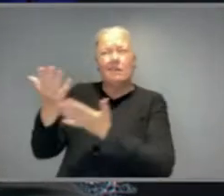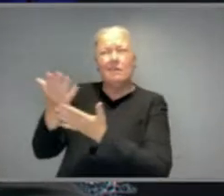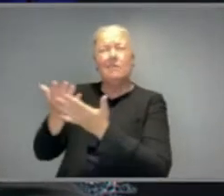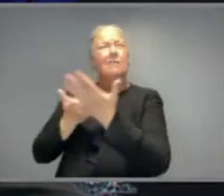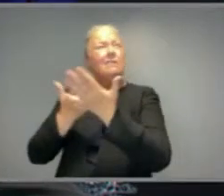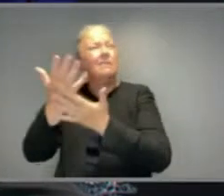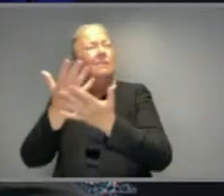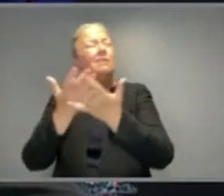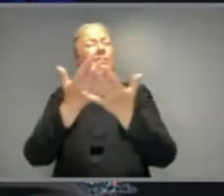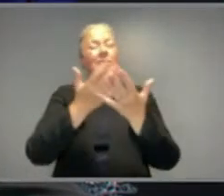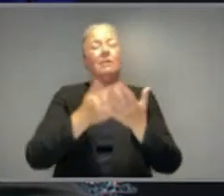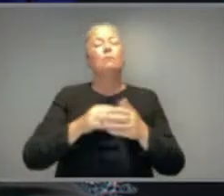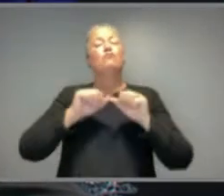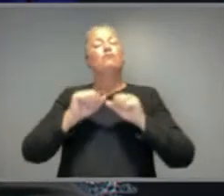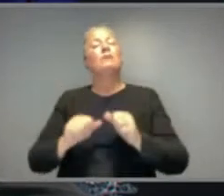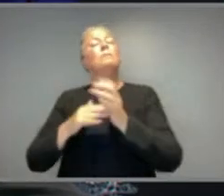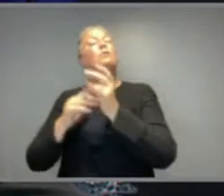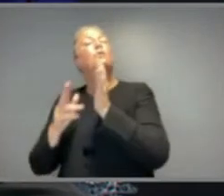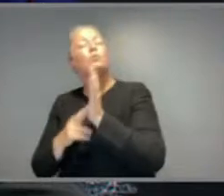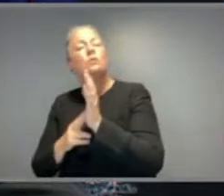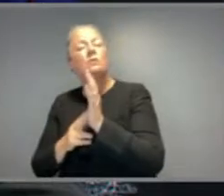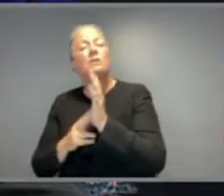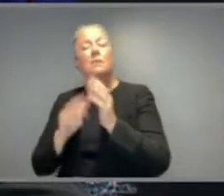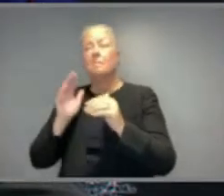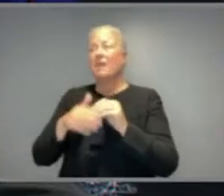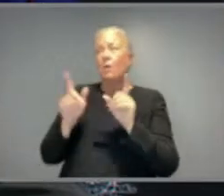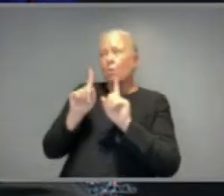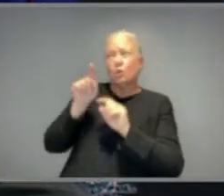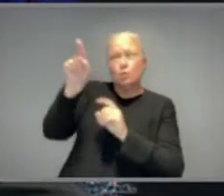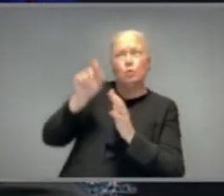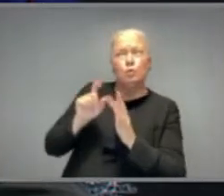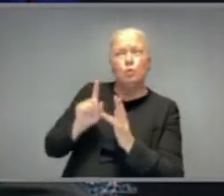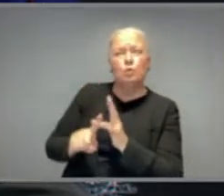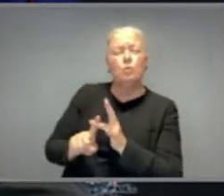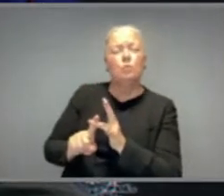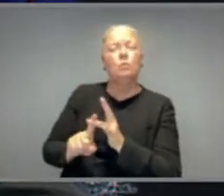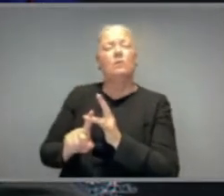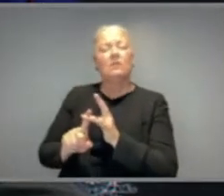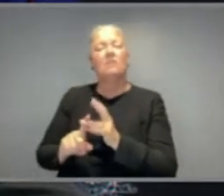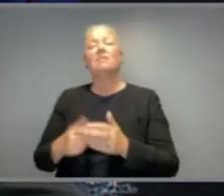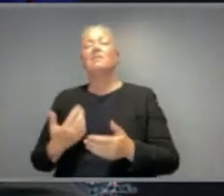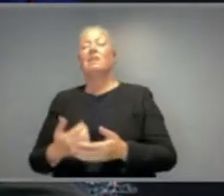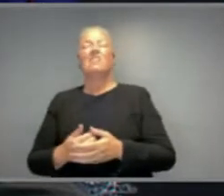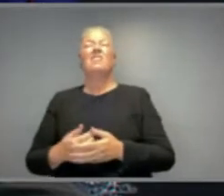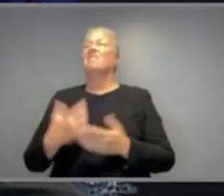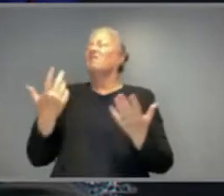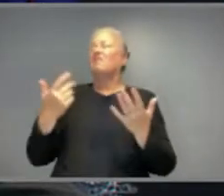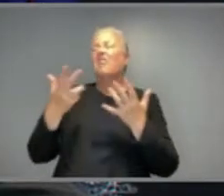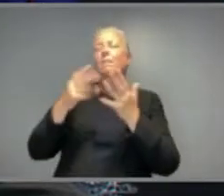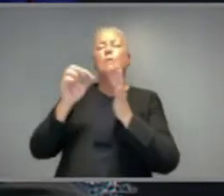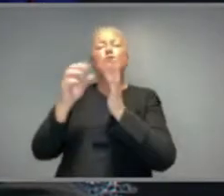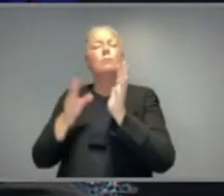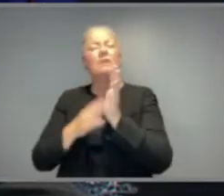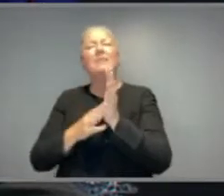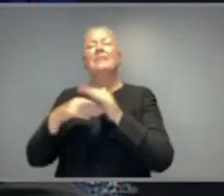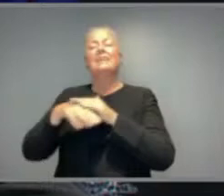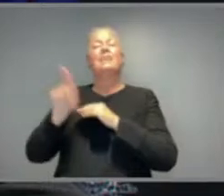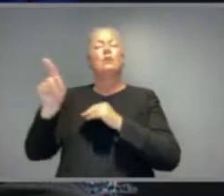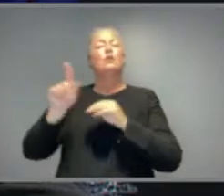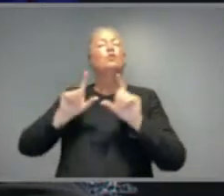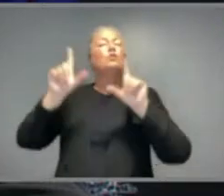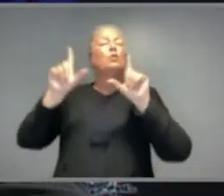Moon about the measures that they've used there, and Prime Minister Suga about what's happening in Tokyo and Japan more